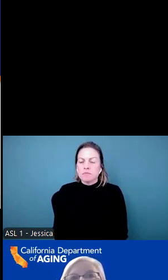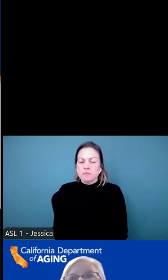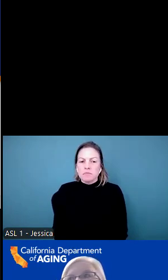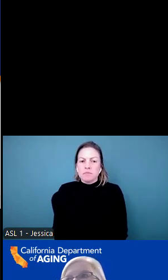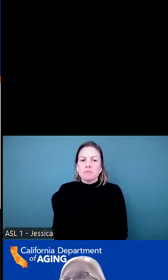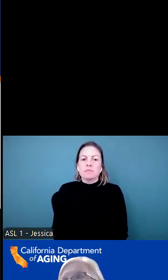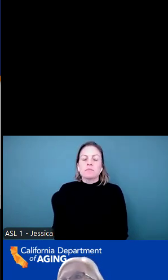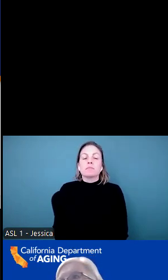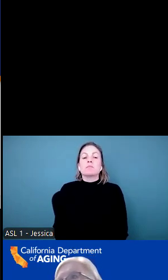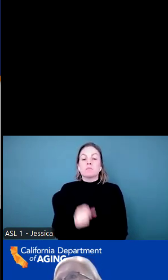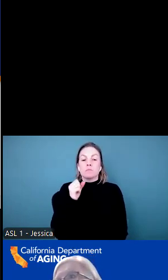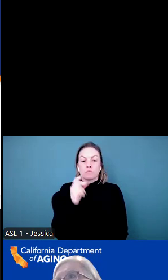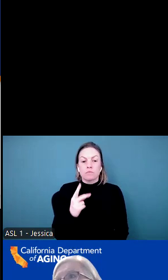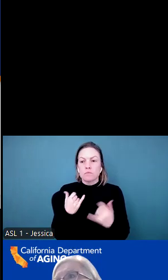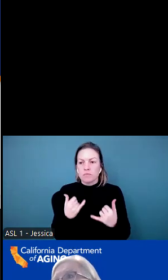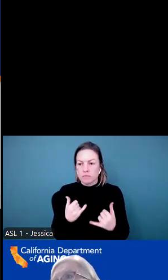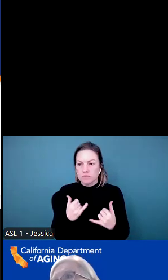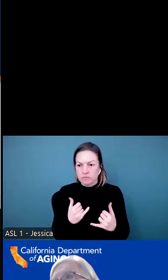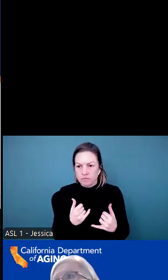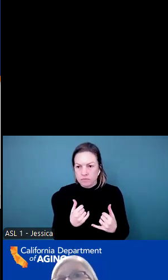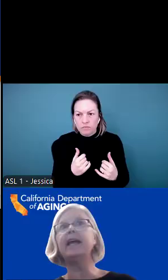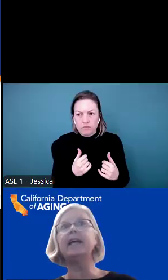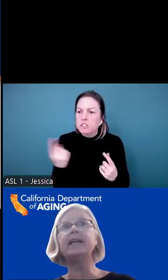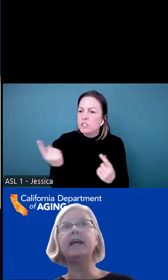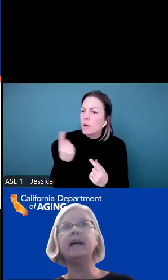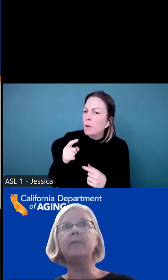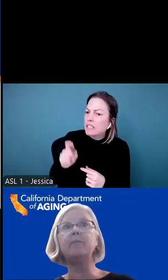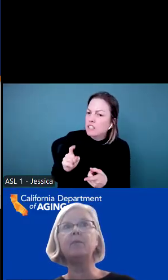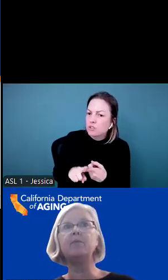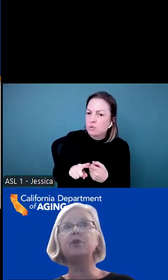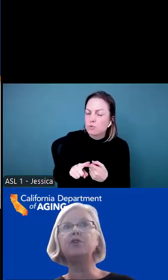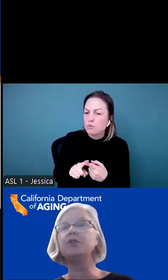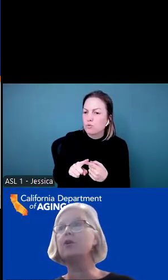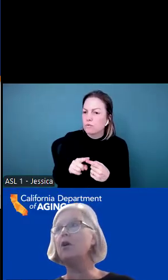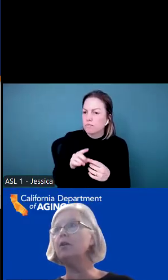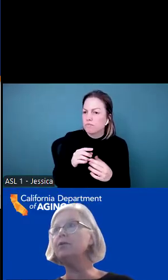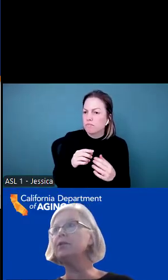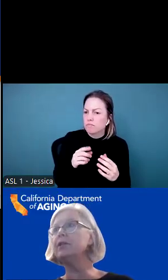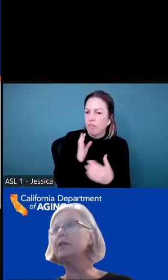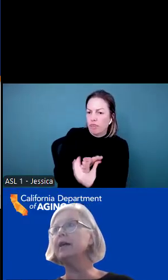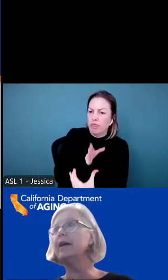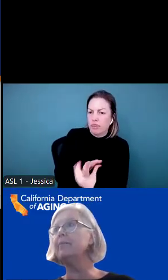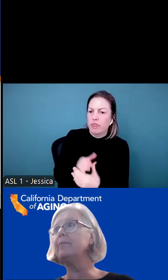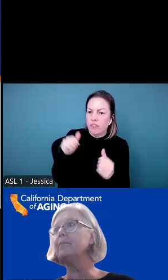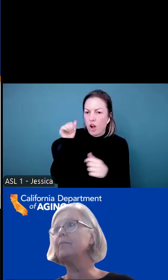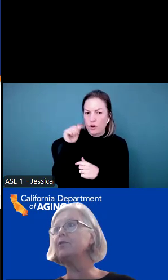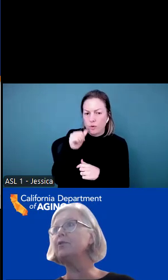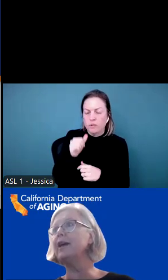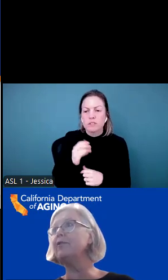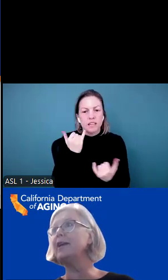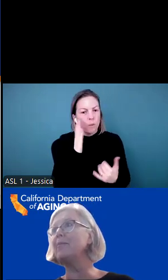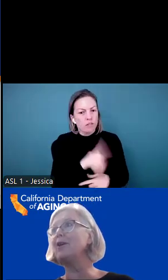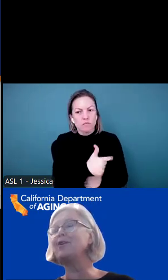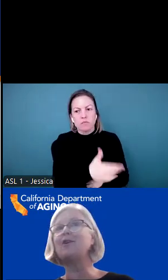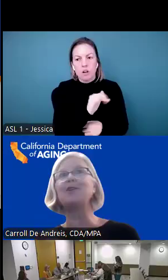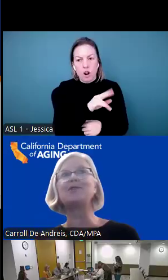So at this point, we're going to go ahead and turn to Carlos.